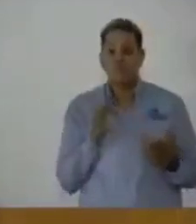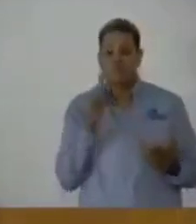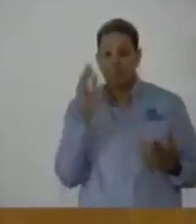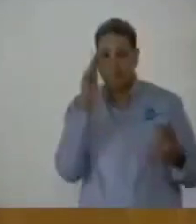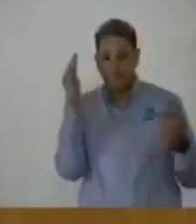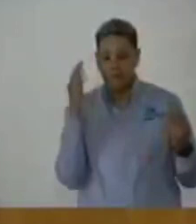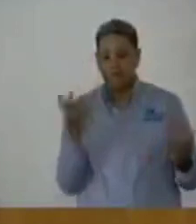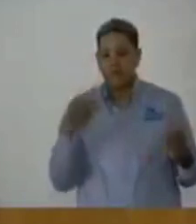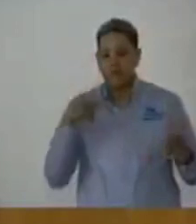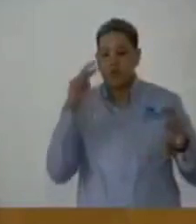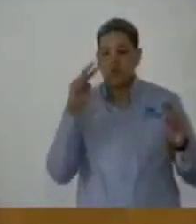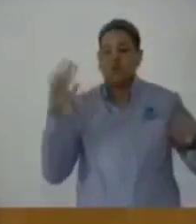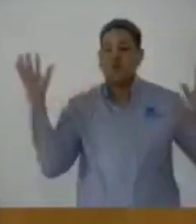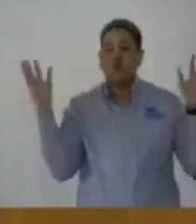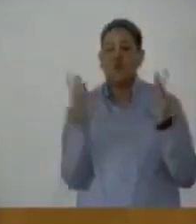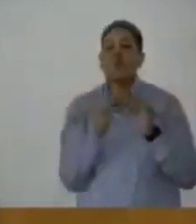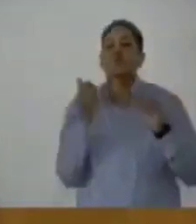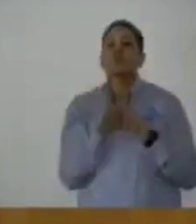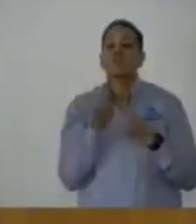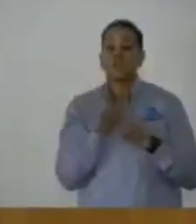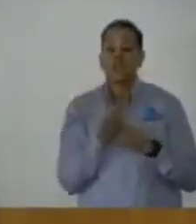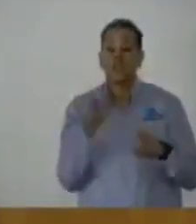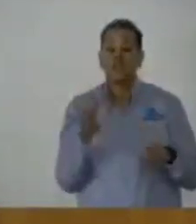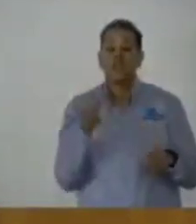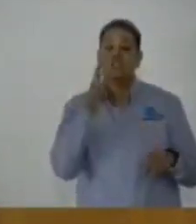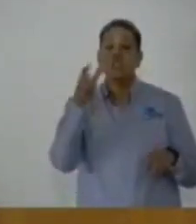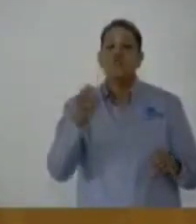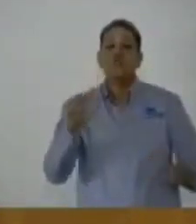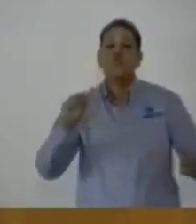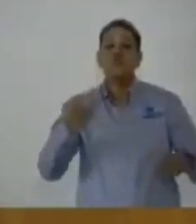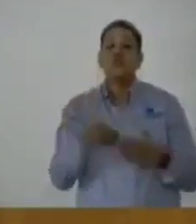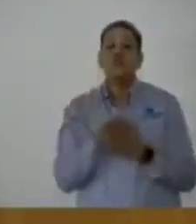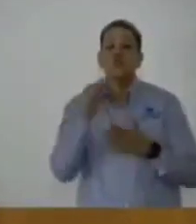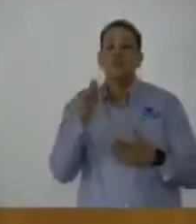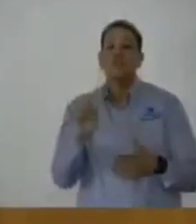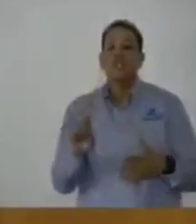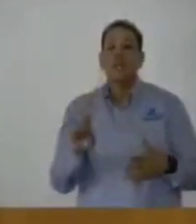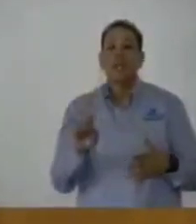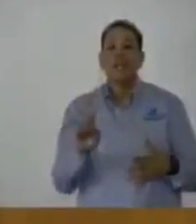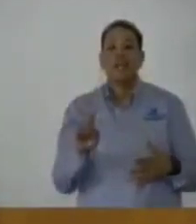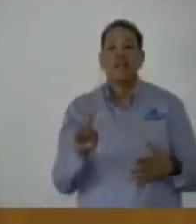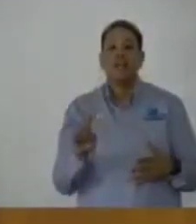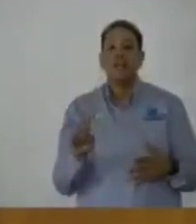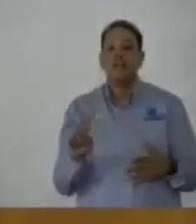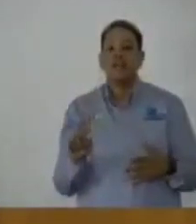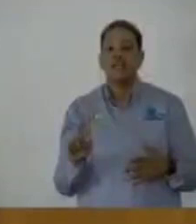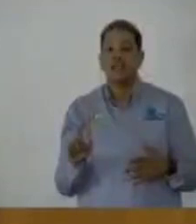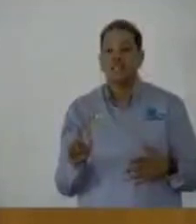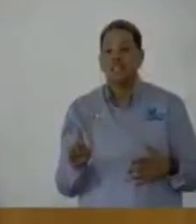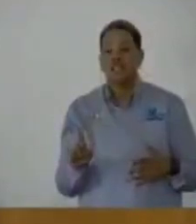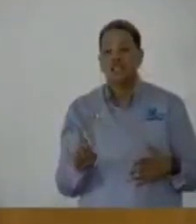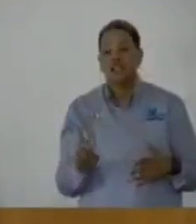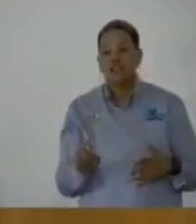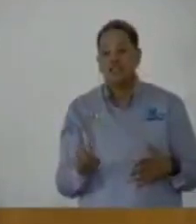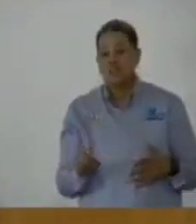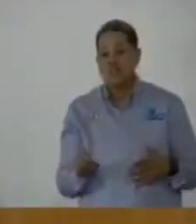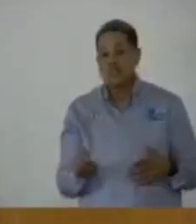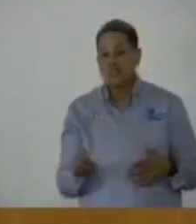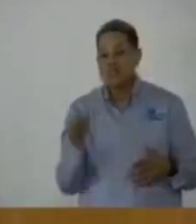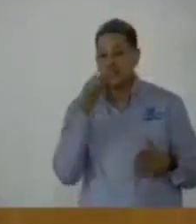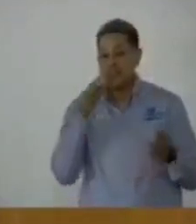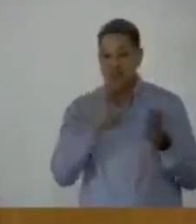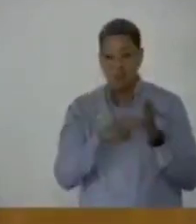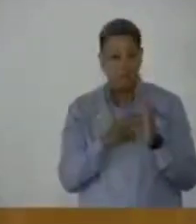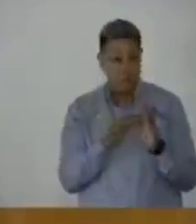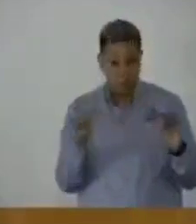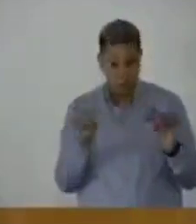look at the whole shout about the no new taxes, because in no way it means no more taxes.